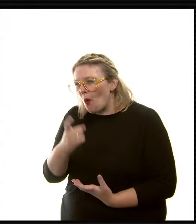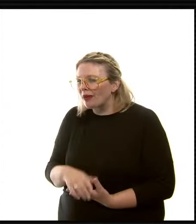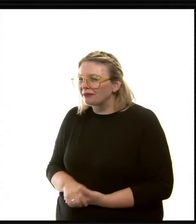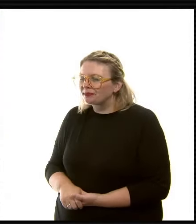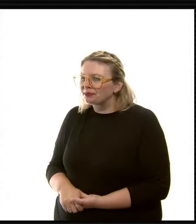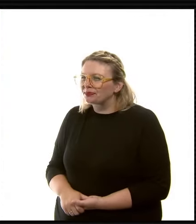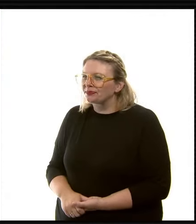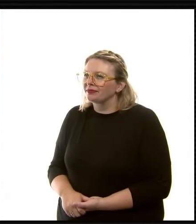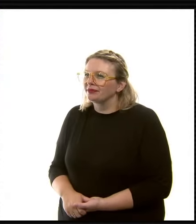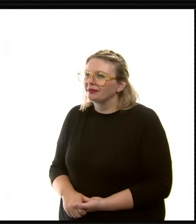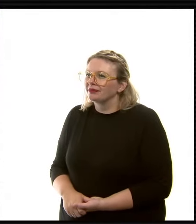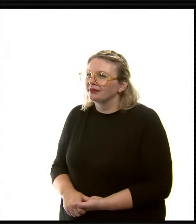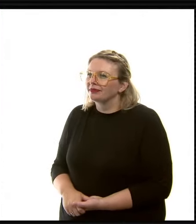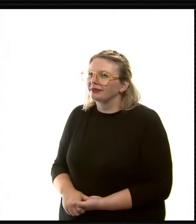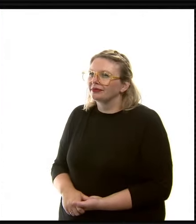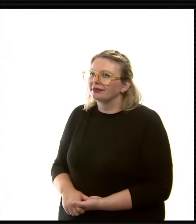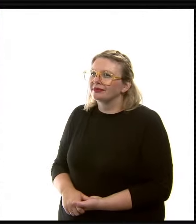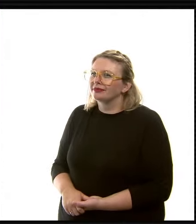time. You can do it, Vic.